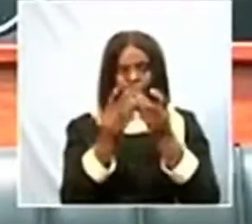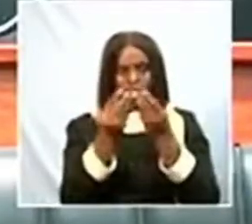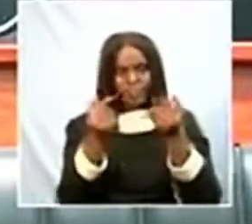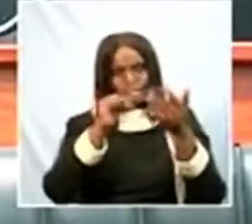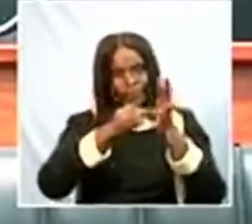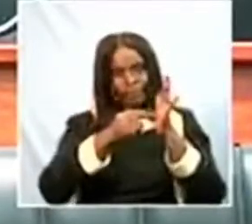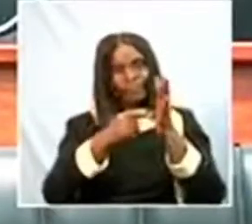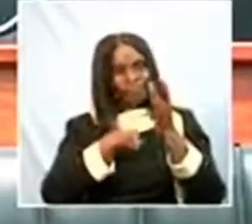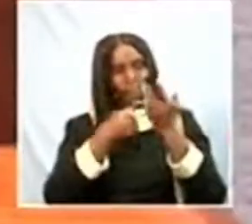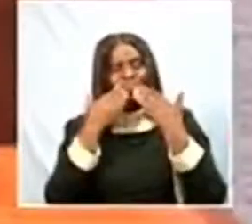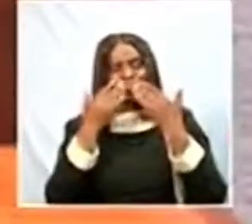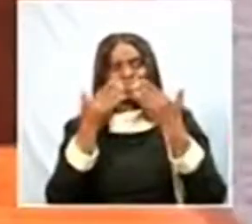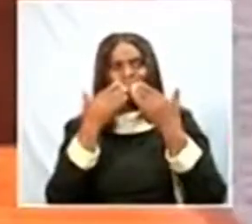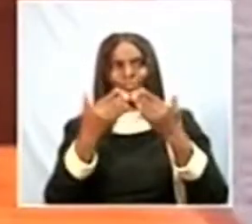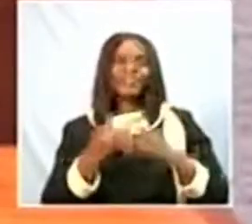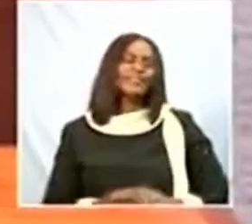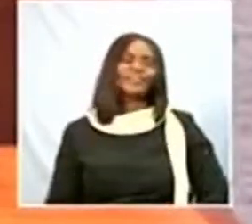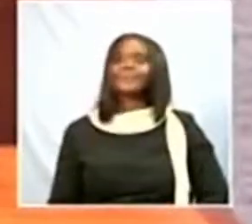points, I thank you.